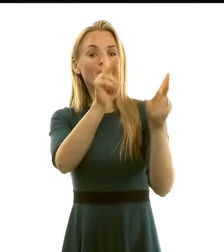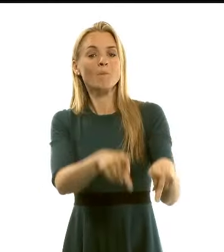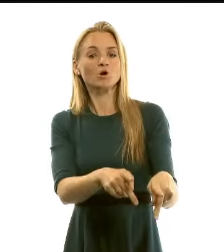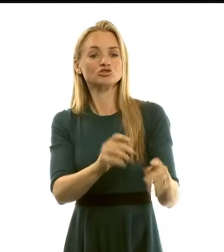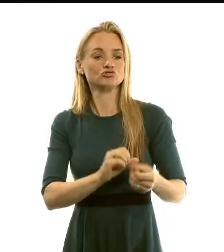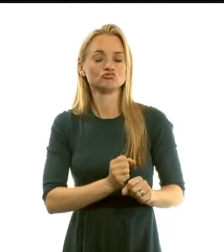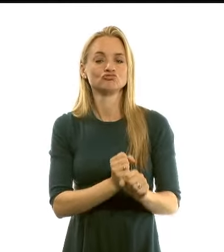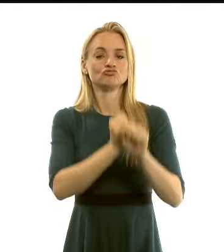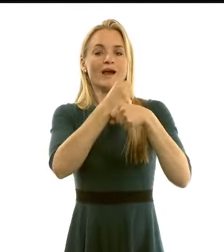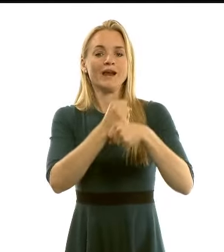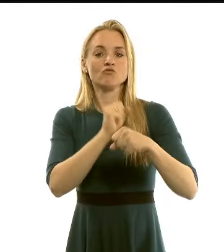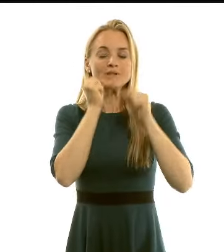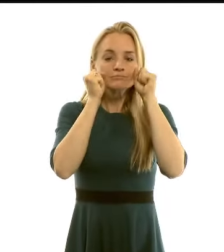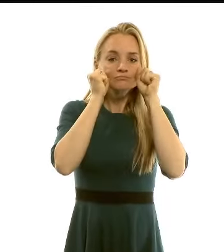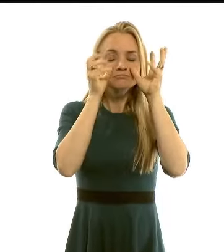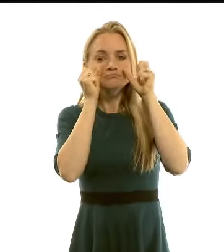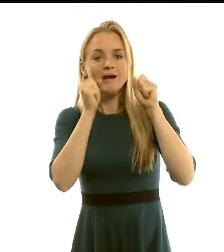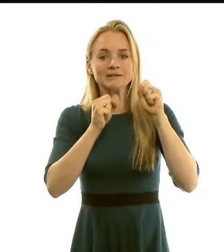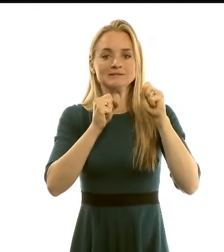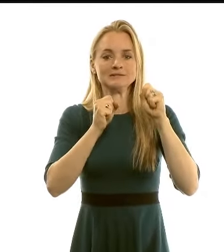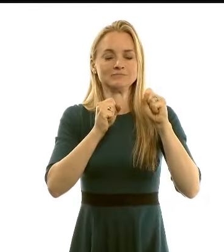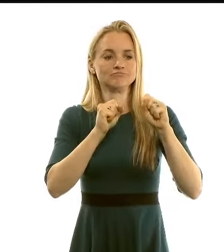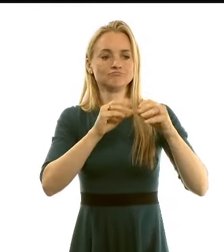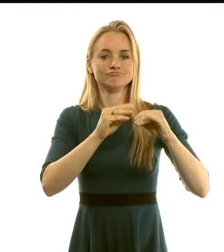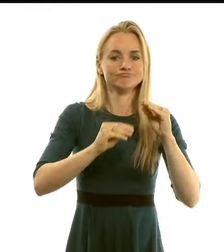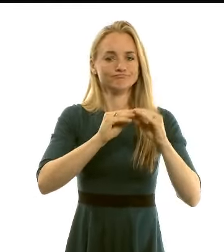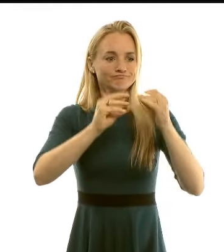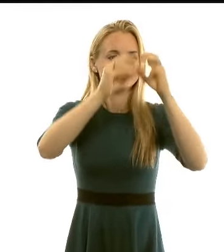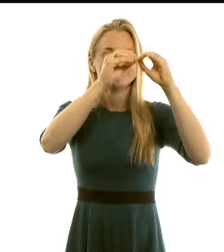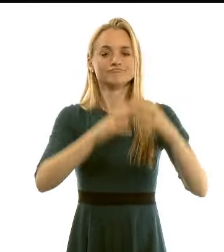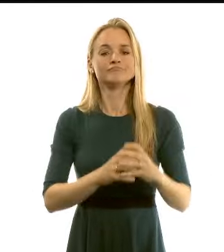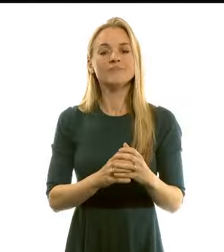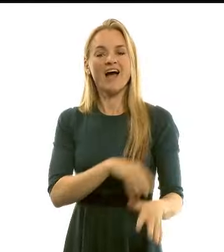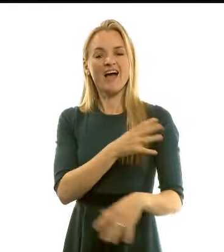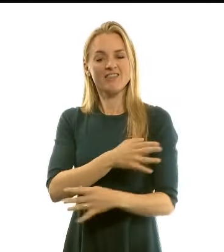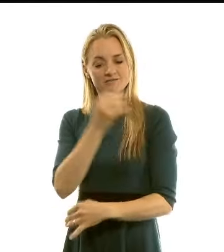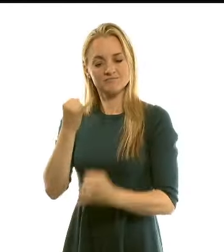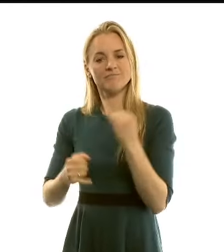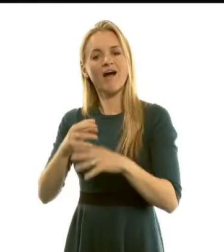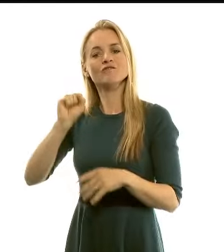very special and fairly frenetic Lego Super Mario Blockbuster Challenge.